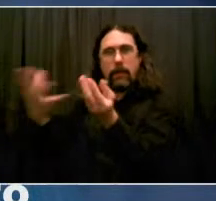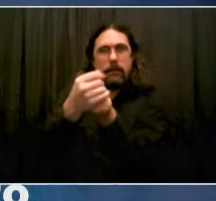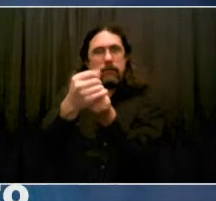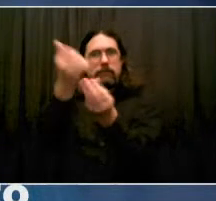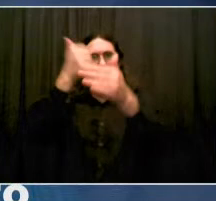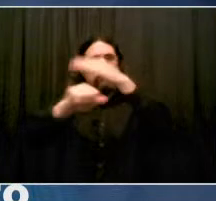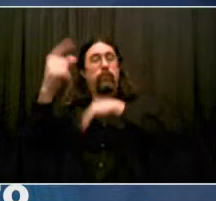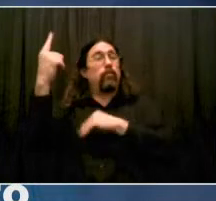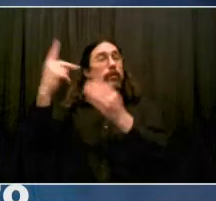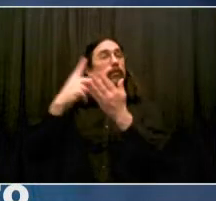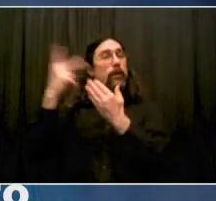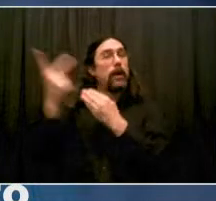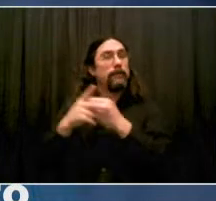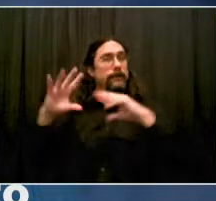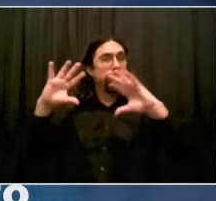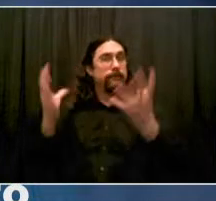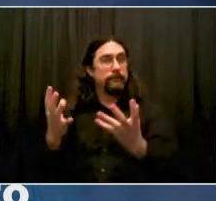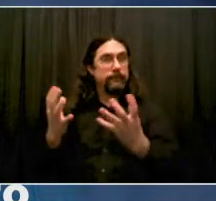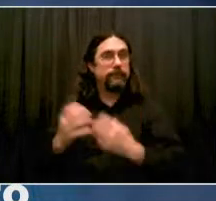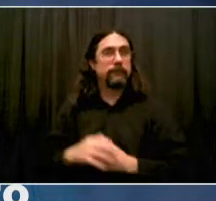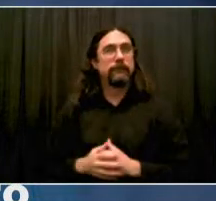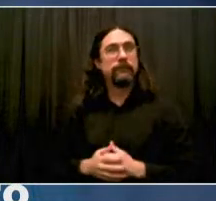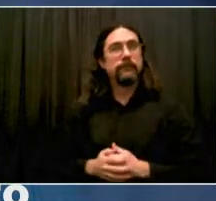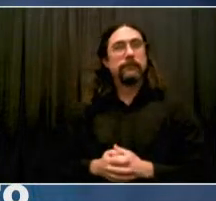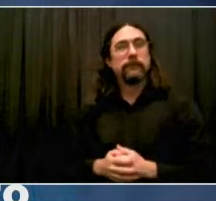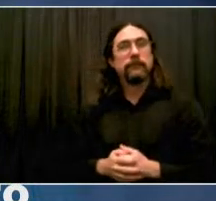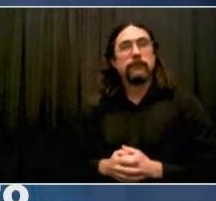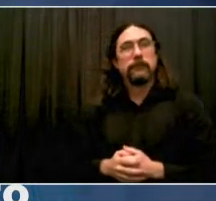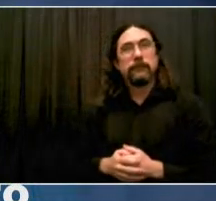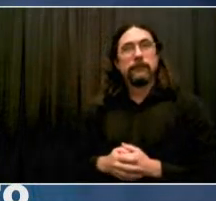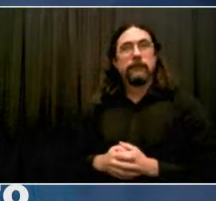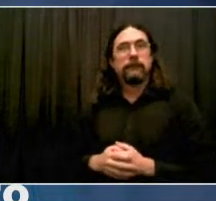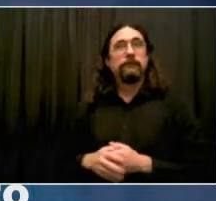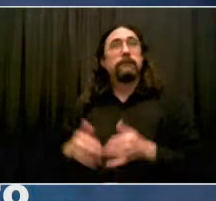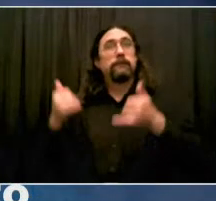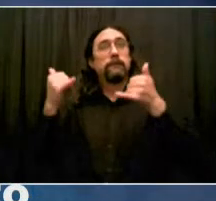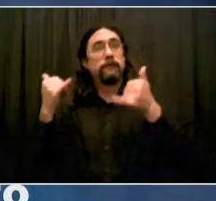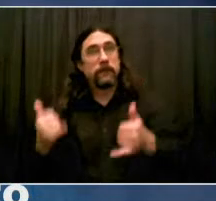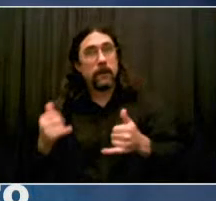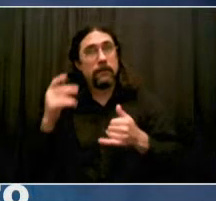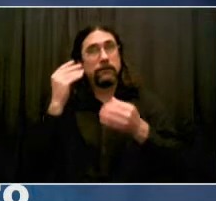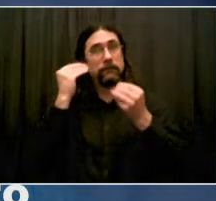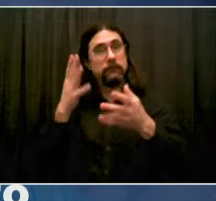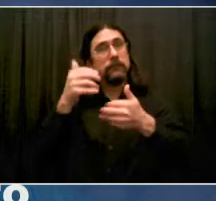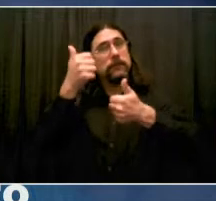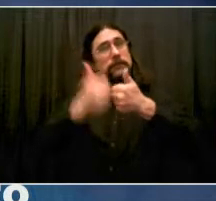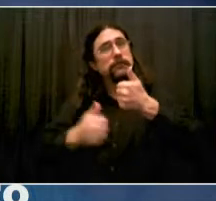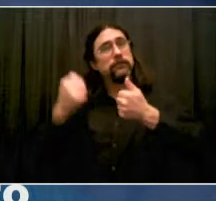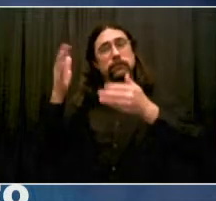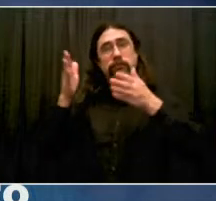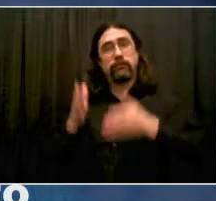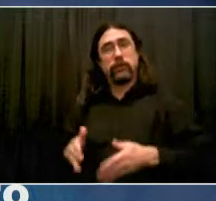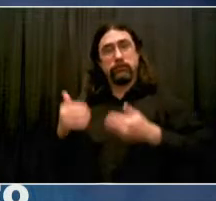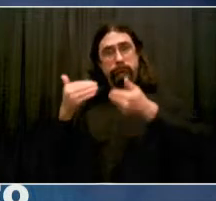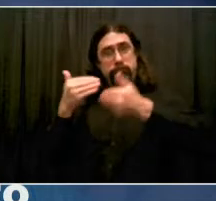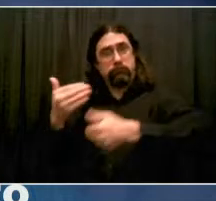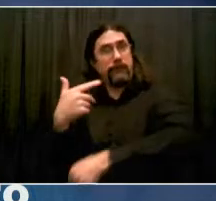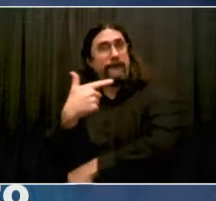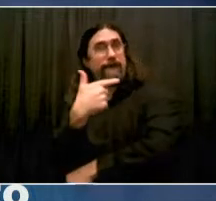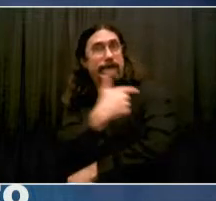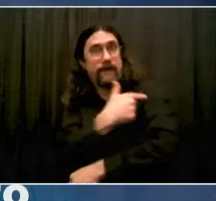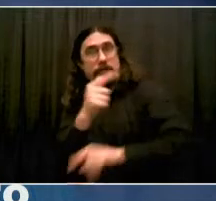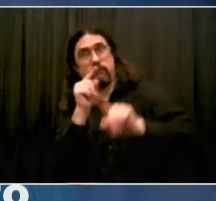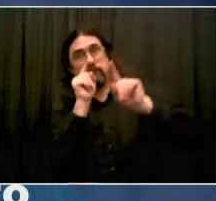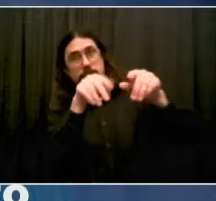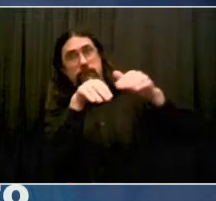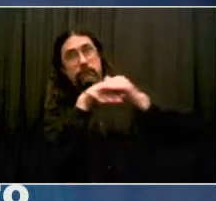health check-ins for everyone who's been vaccinated. If you go to a city-sponsored site, after you've gotten your shot, there'll